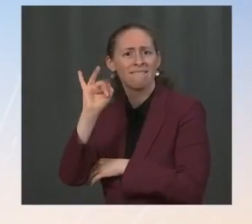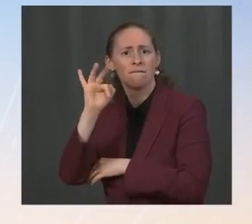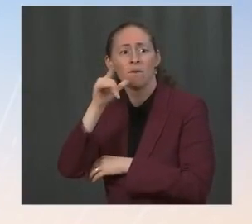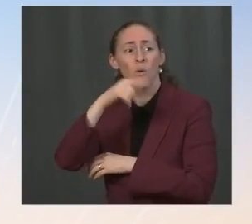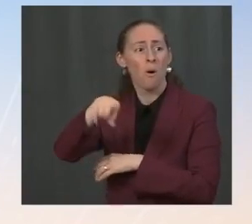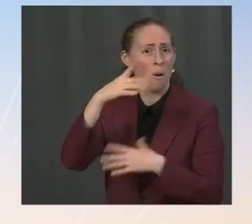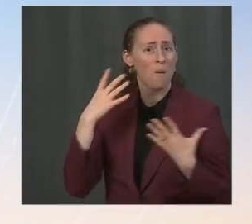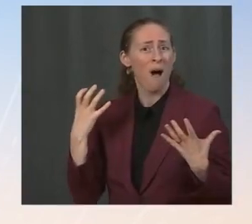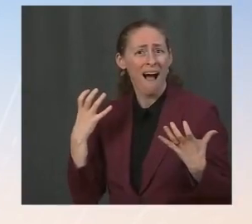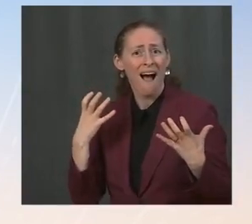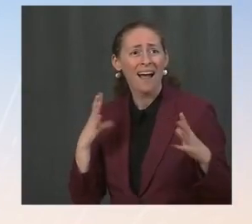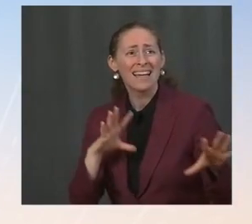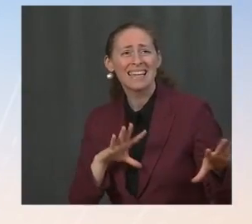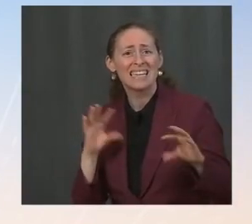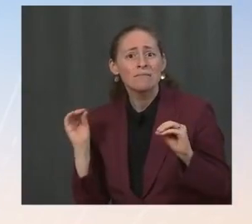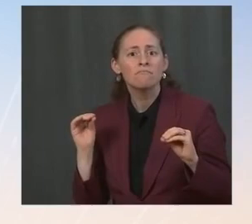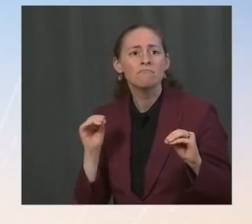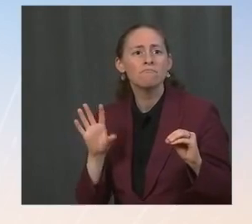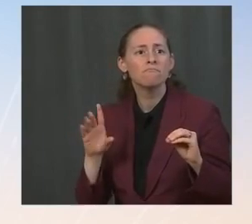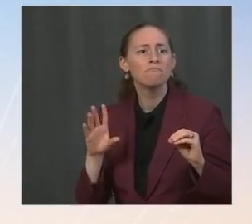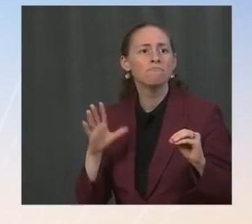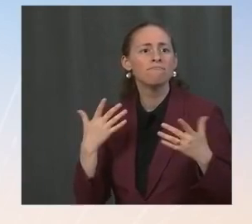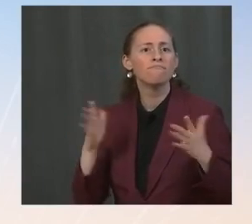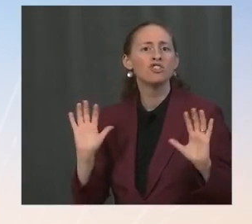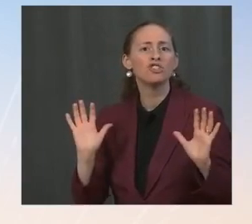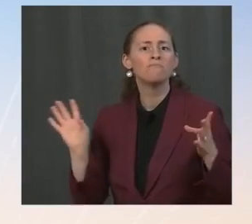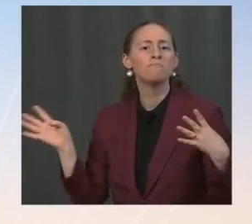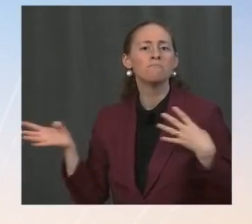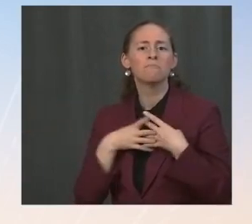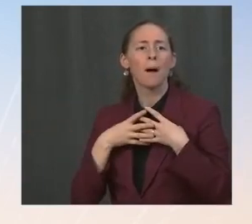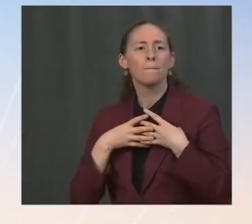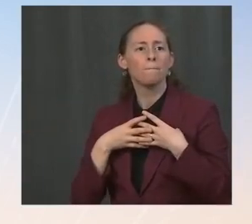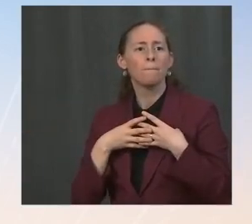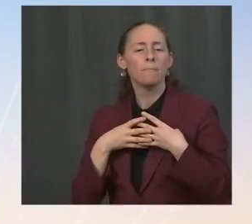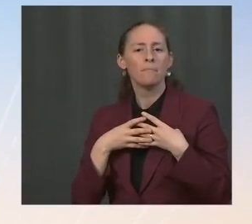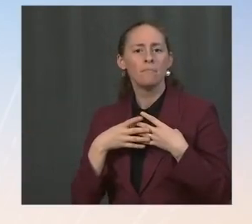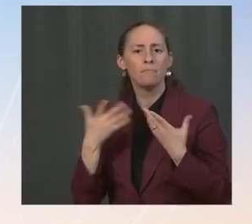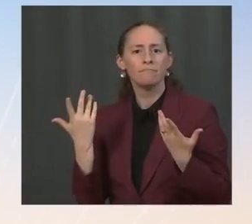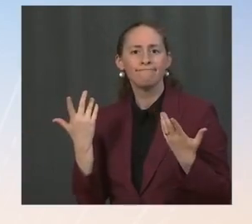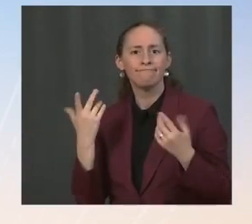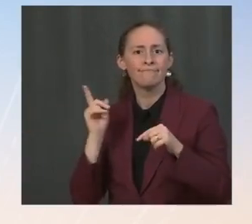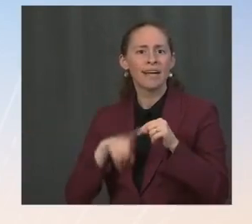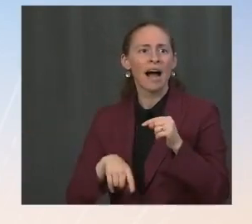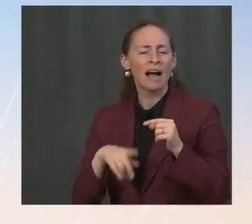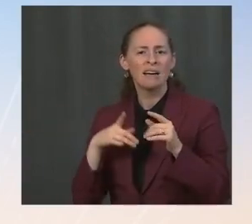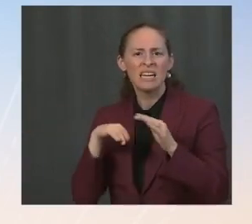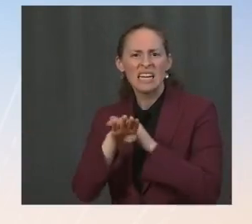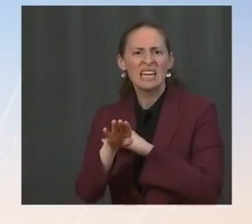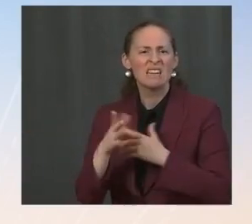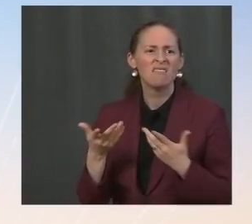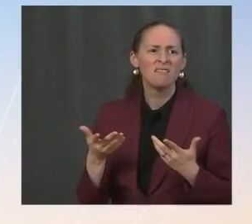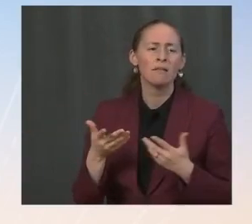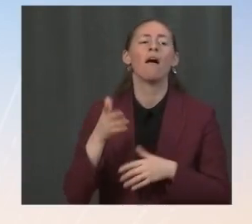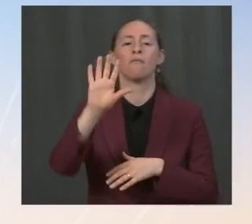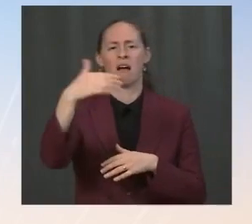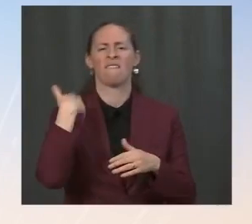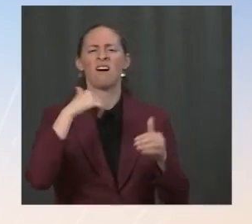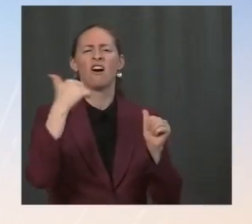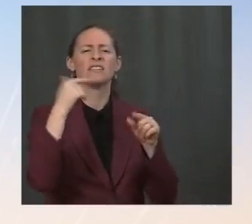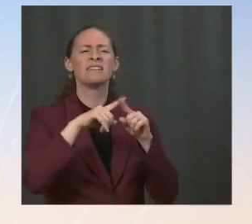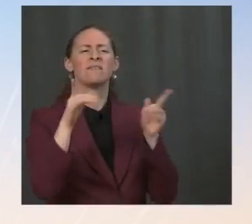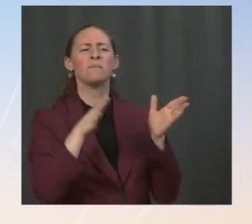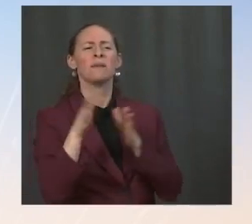perilous to go and wait outside the gates right now to get in? There are a range of operations and operational approaches that